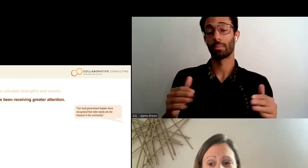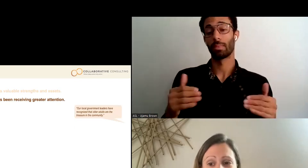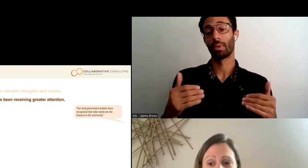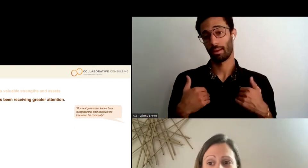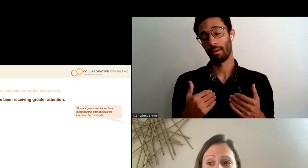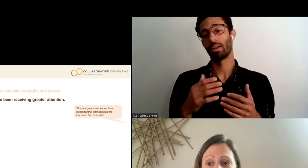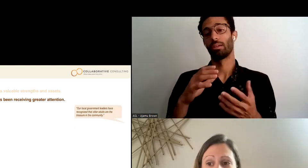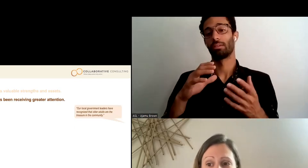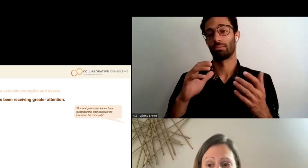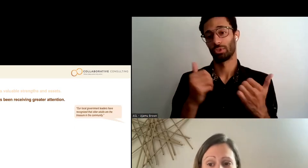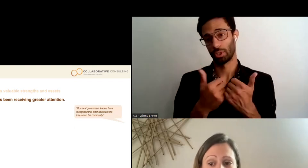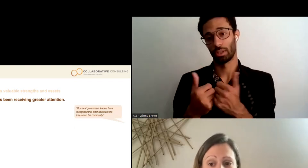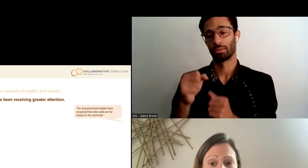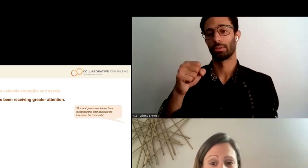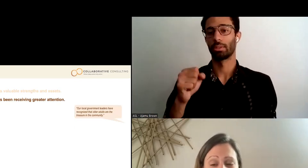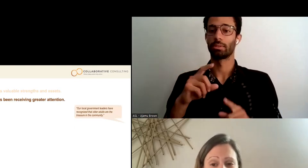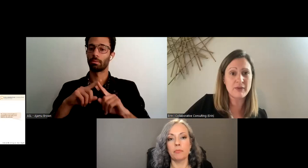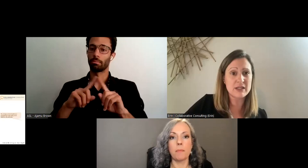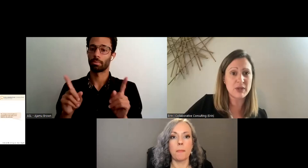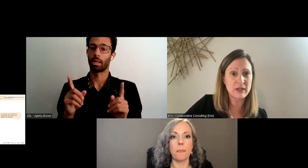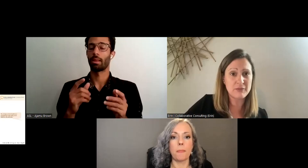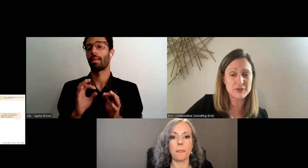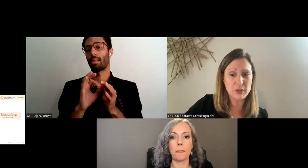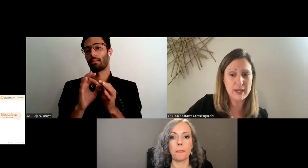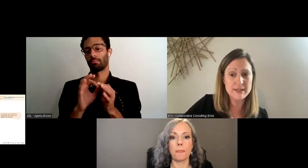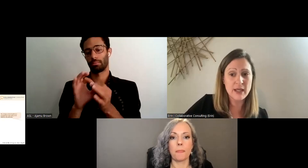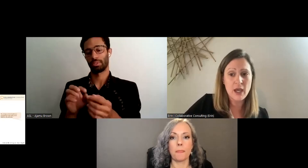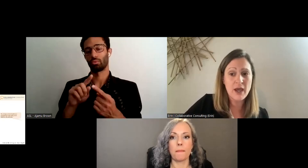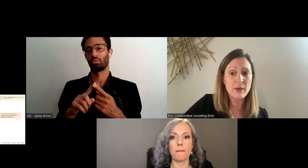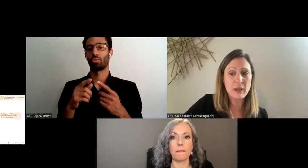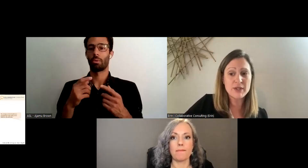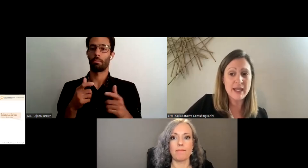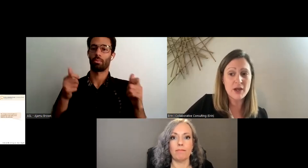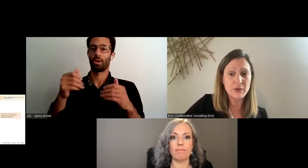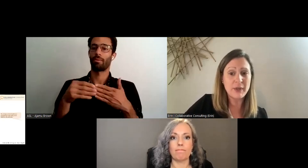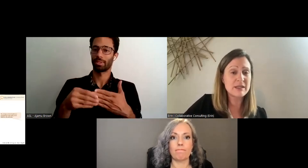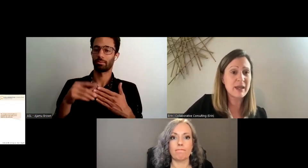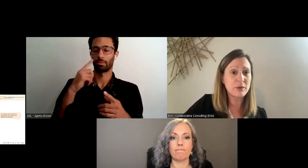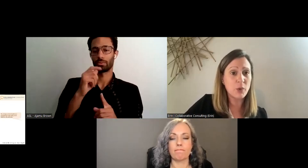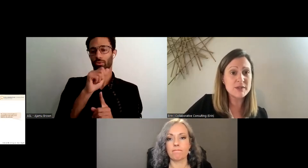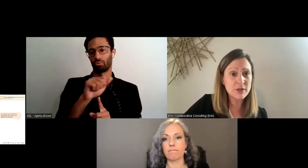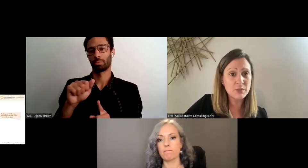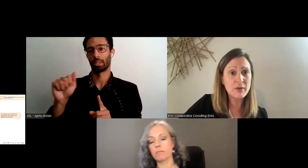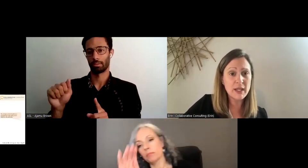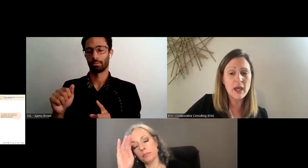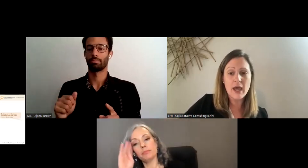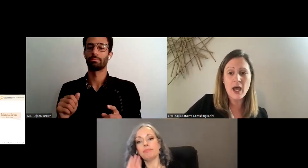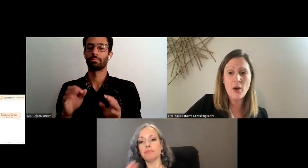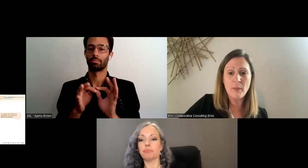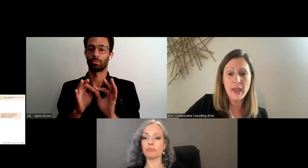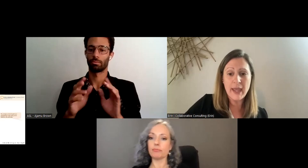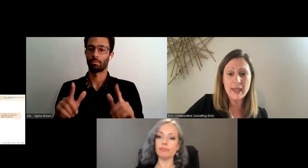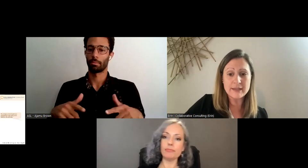of course but the conditions also led to greater flexibility for triple a's uh they were able to take on new and expanded roles in their community